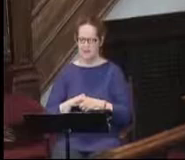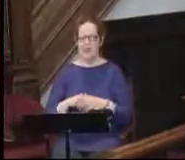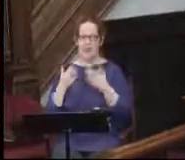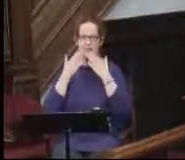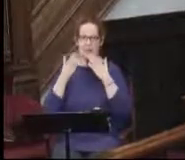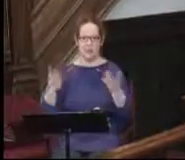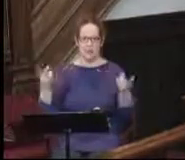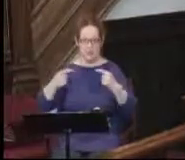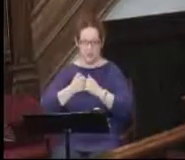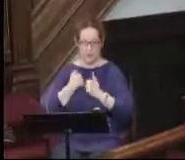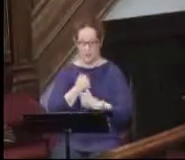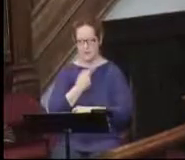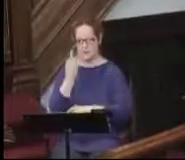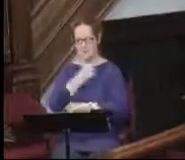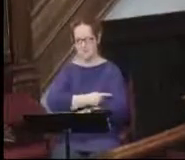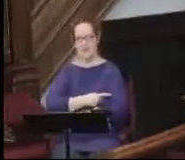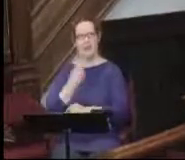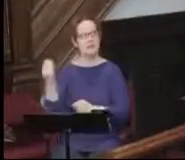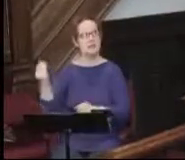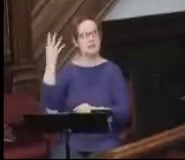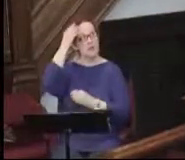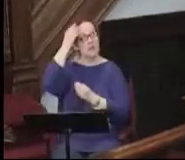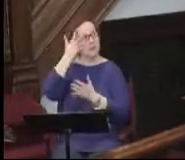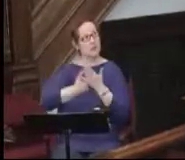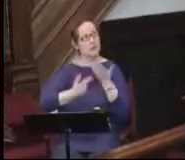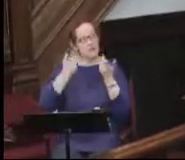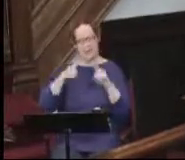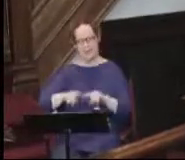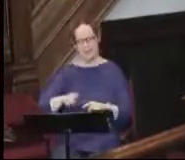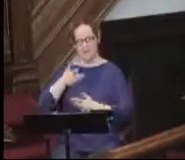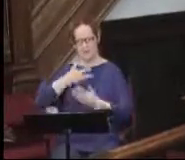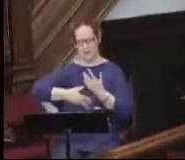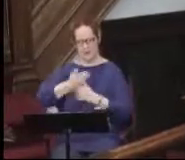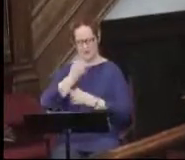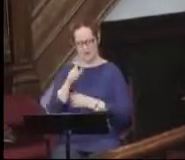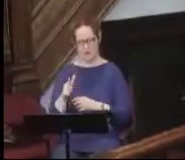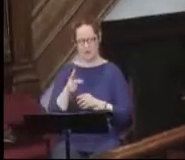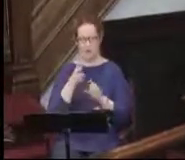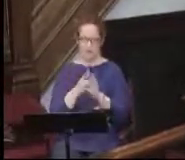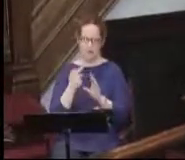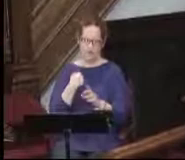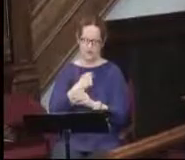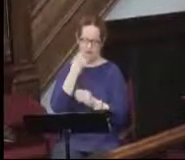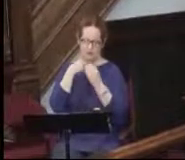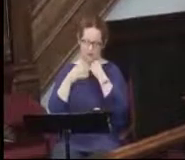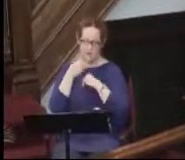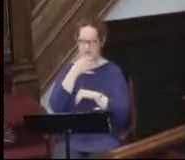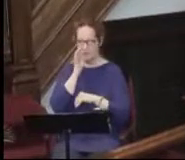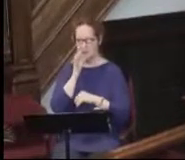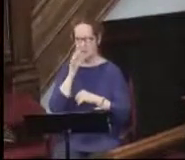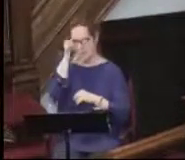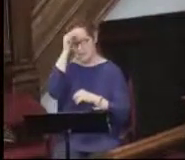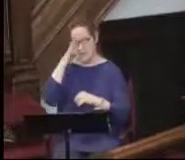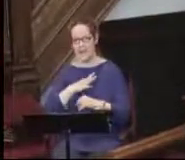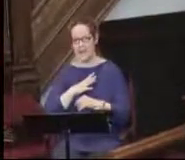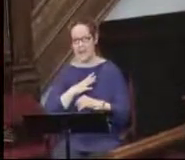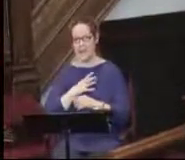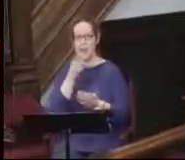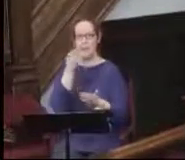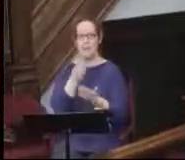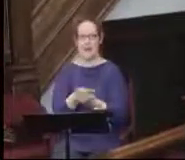Thank you for being with us today. The slide will tell you some of the things that are happening in the social hall. Please join us for refreshments. Men,